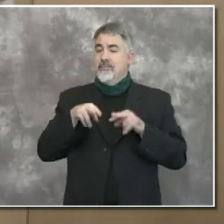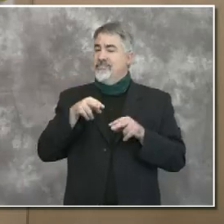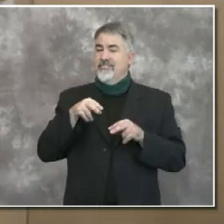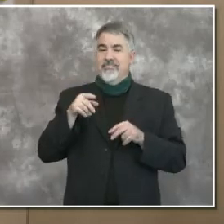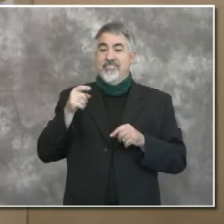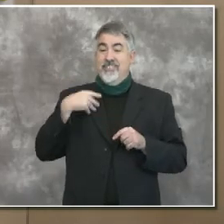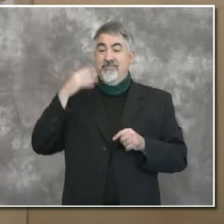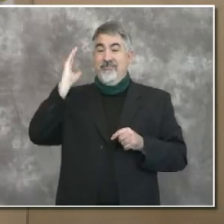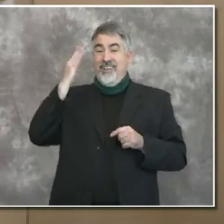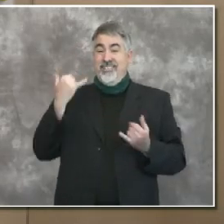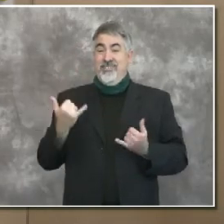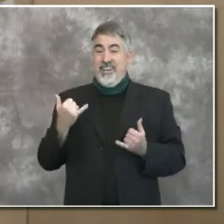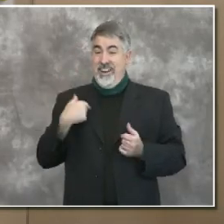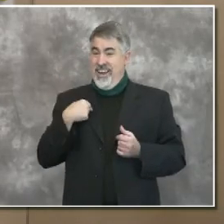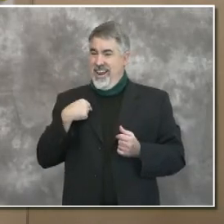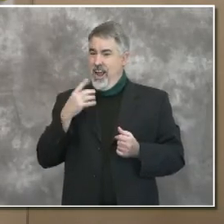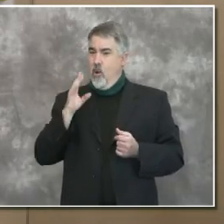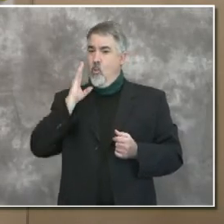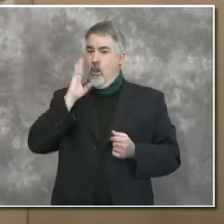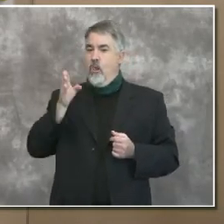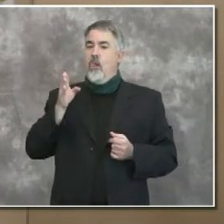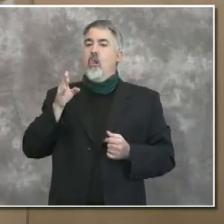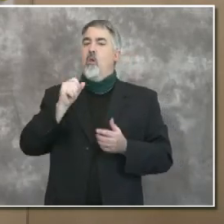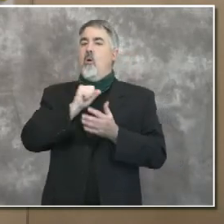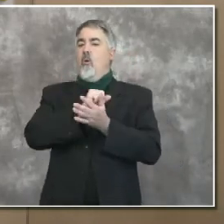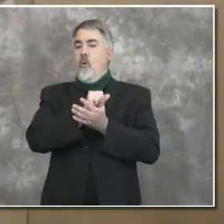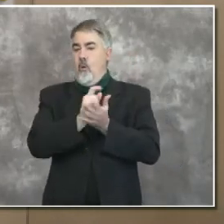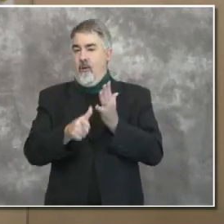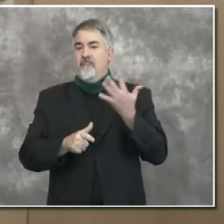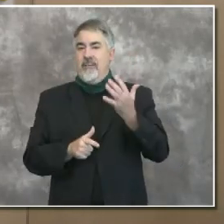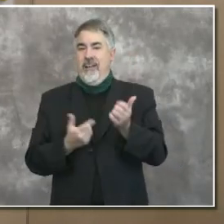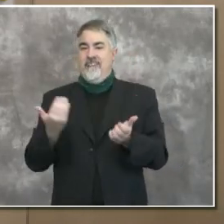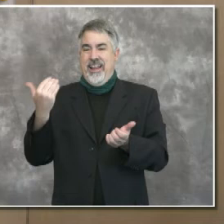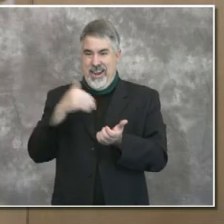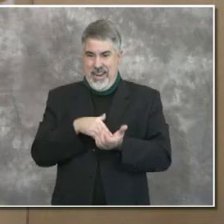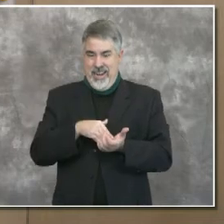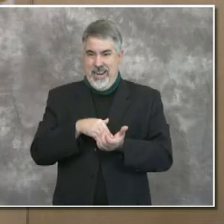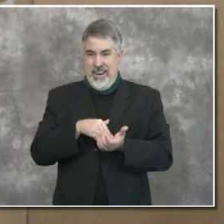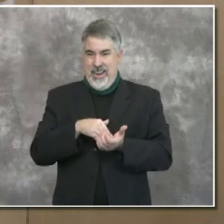presentation today, I said I will review all 5 metrics again yesterday.